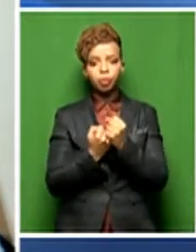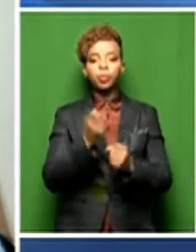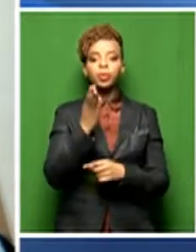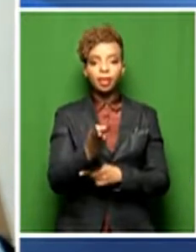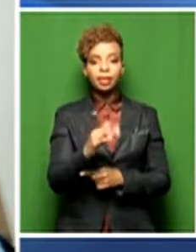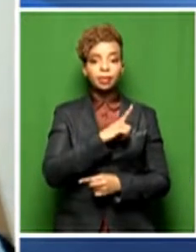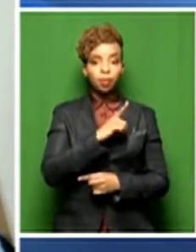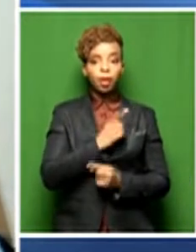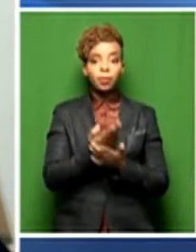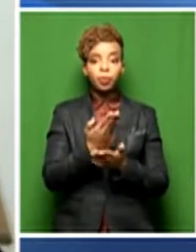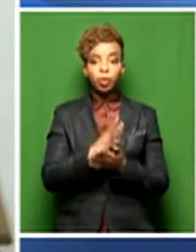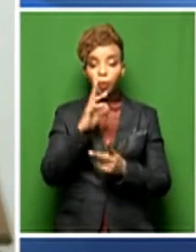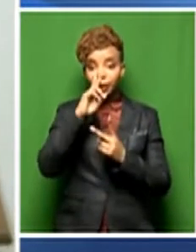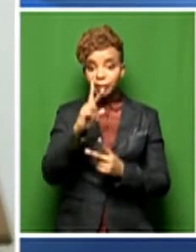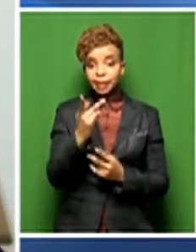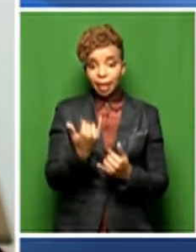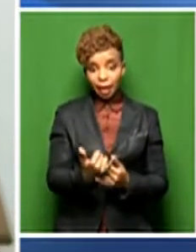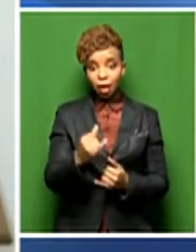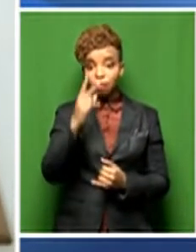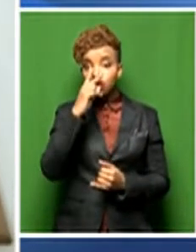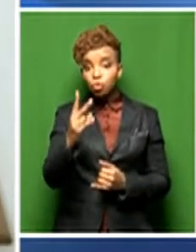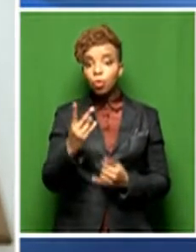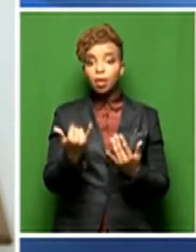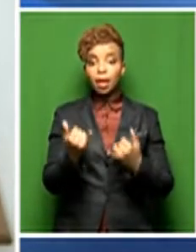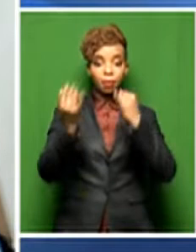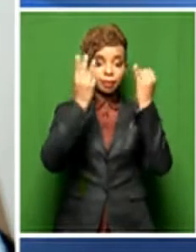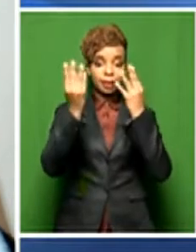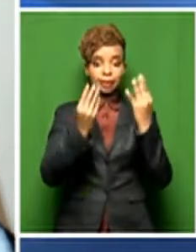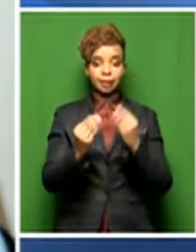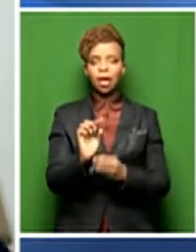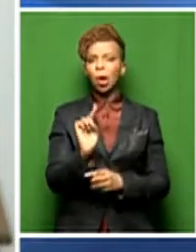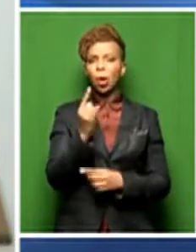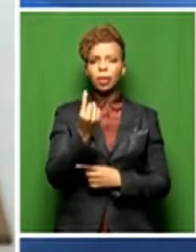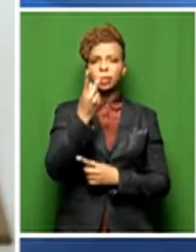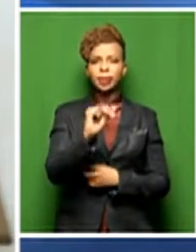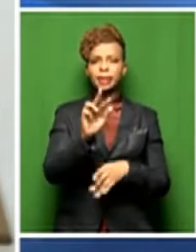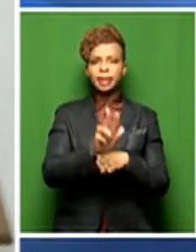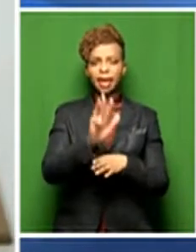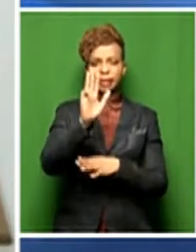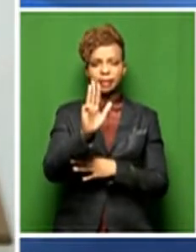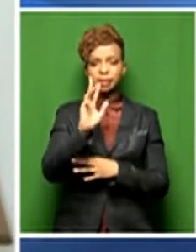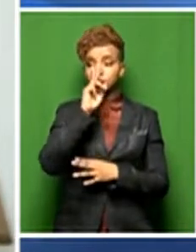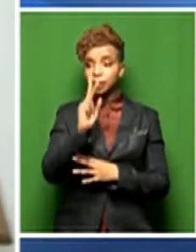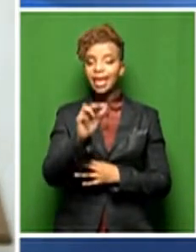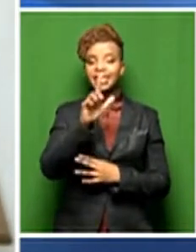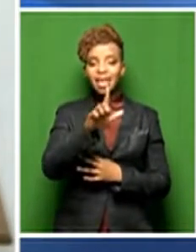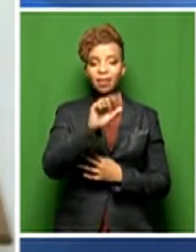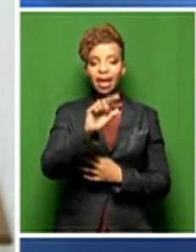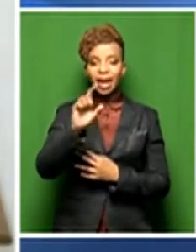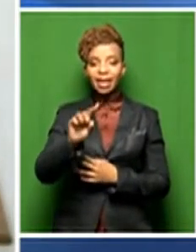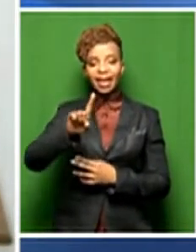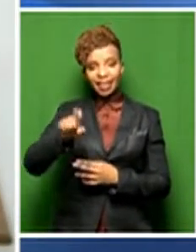only in 2019, we've seen about 700,000 cases of rape, and 1% is